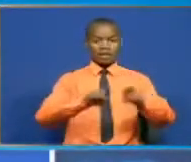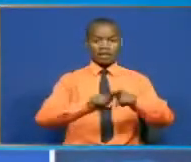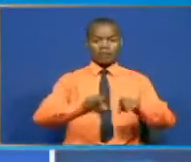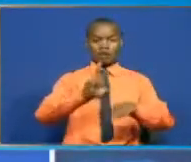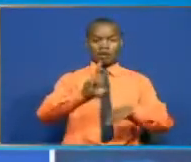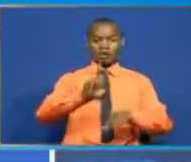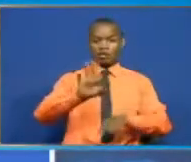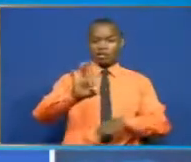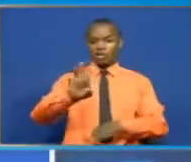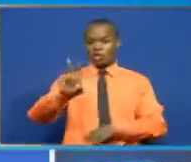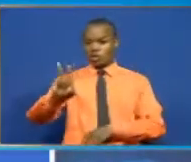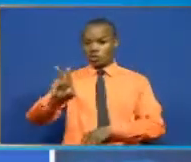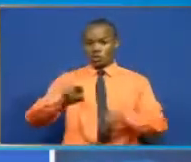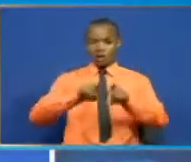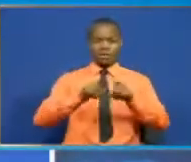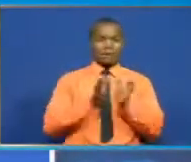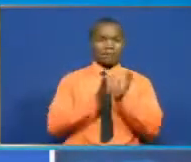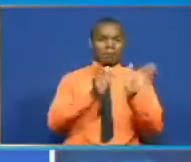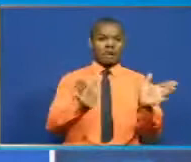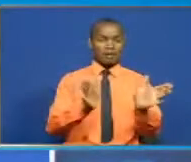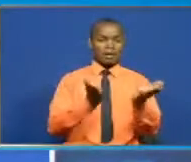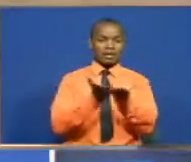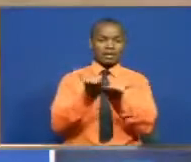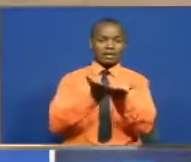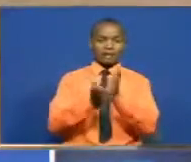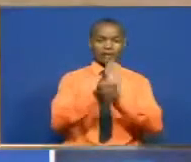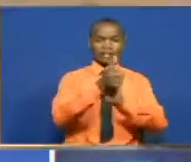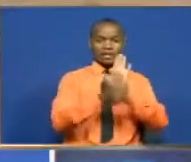232 and the Public Service Act.